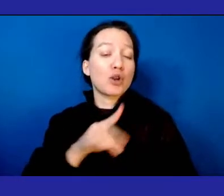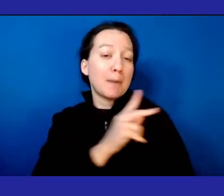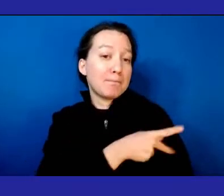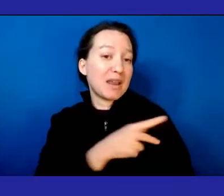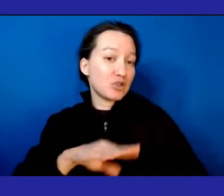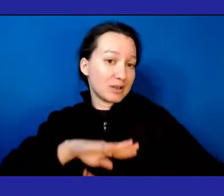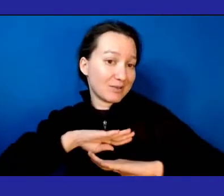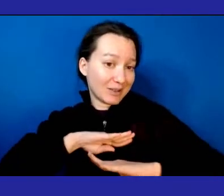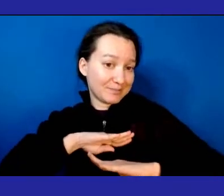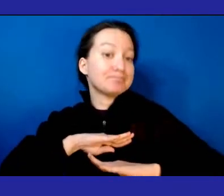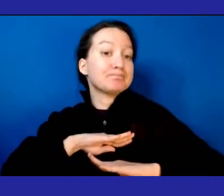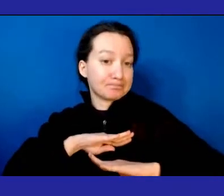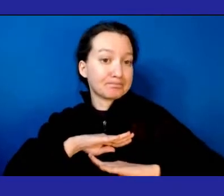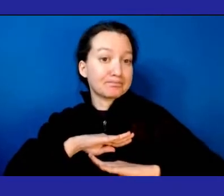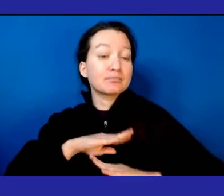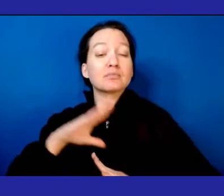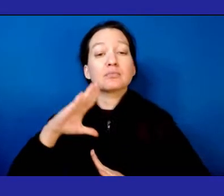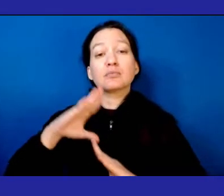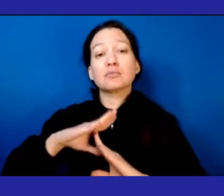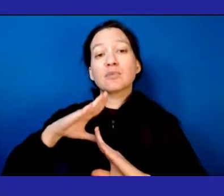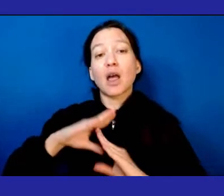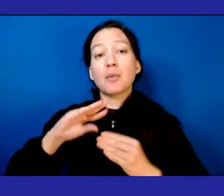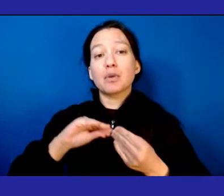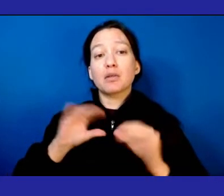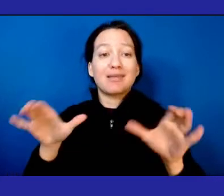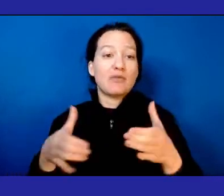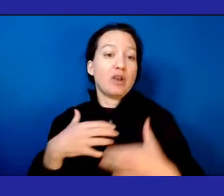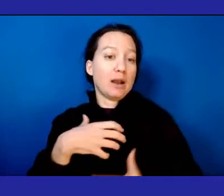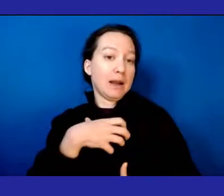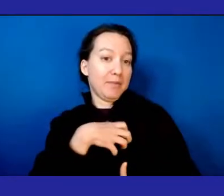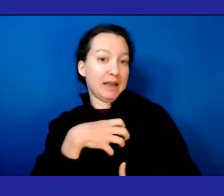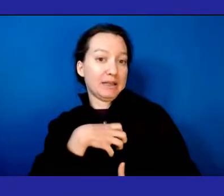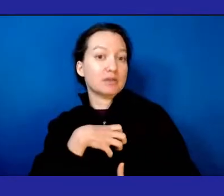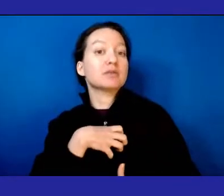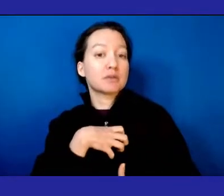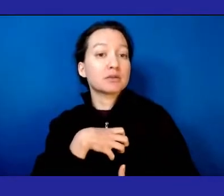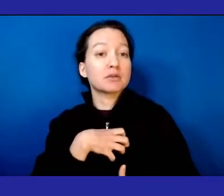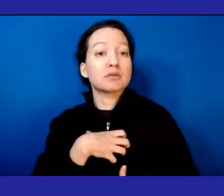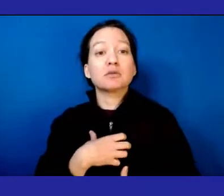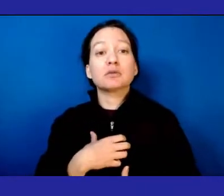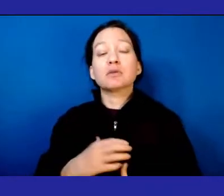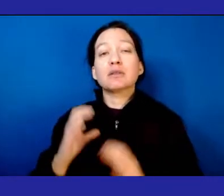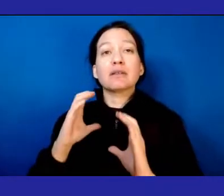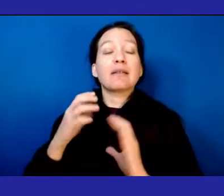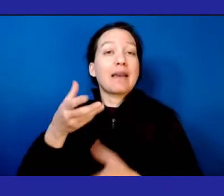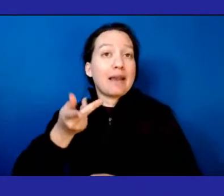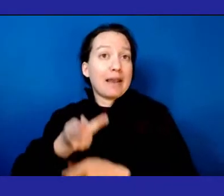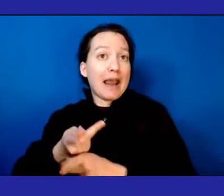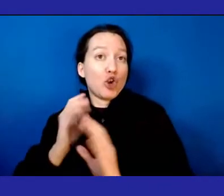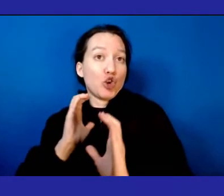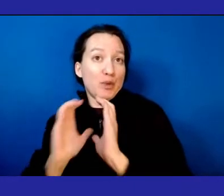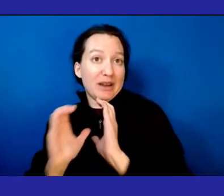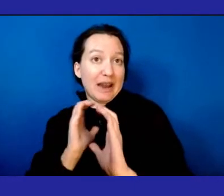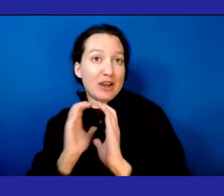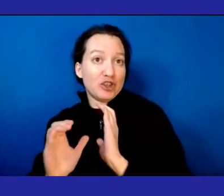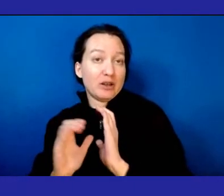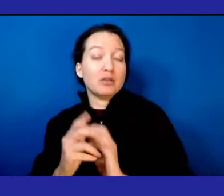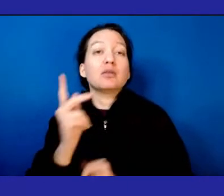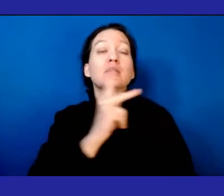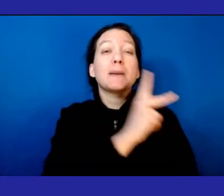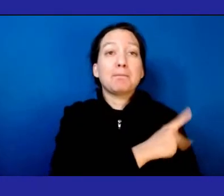satisfactions, the top categories for complaints and grievances were care communication, patient